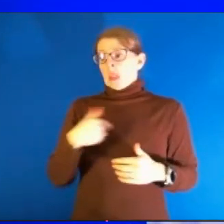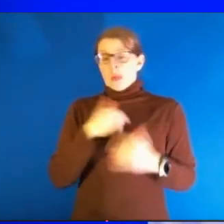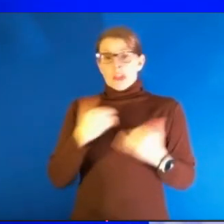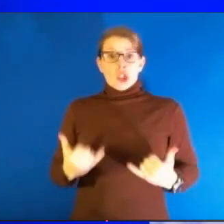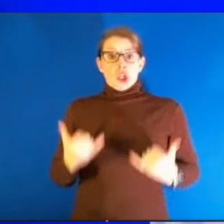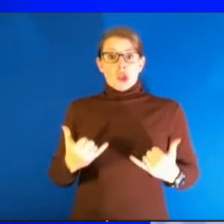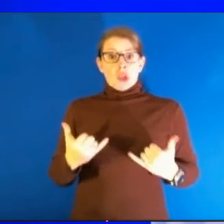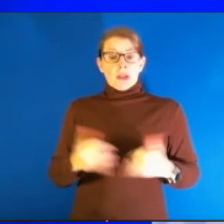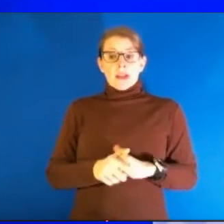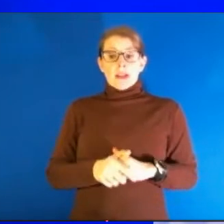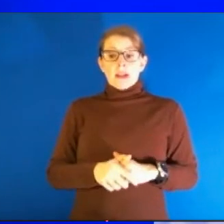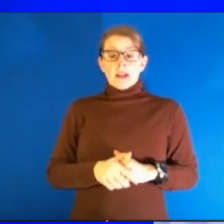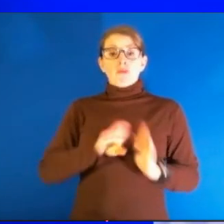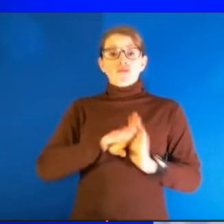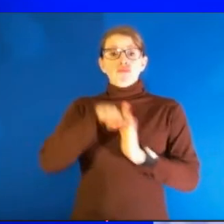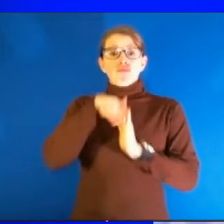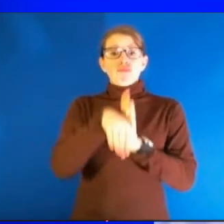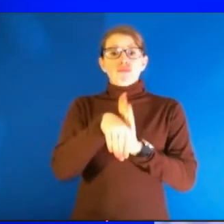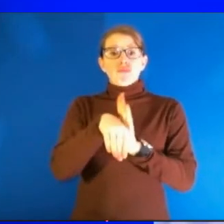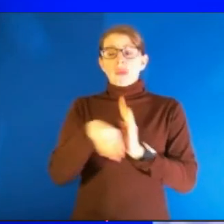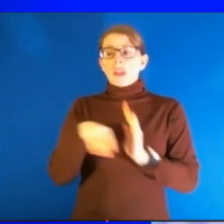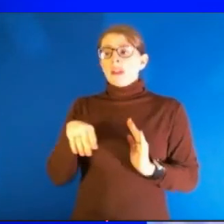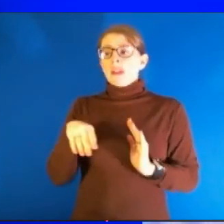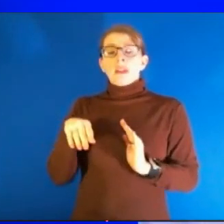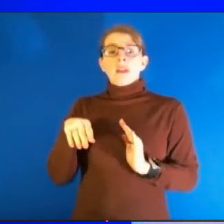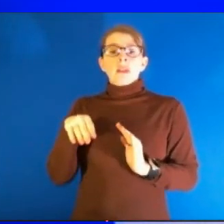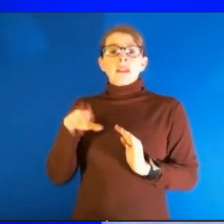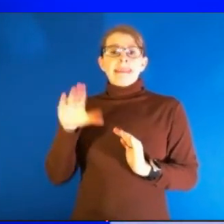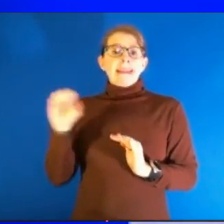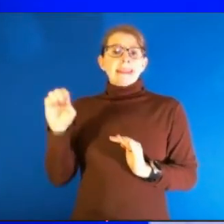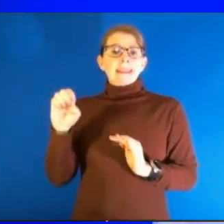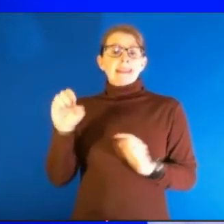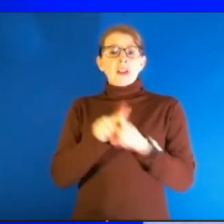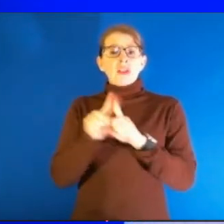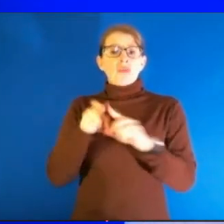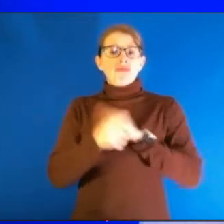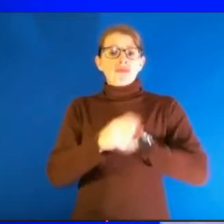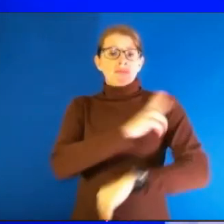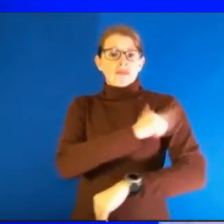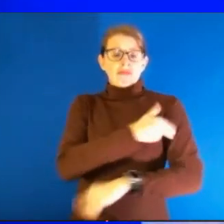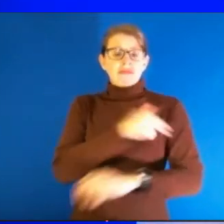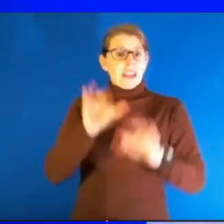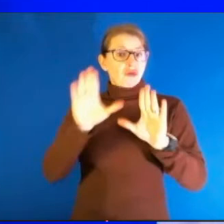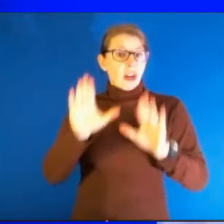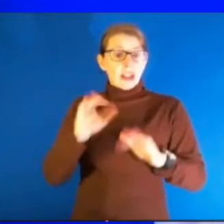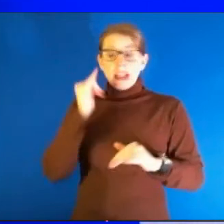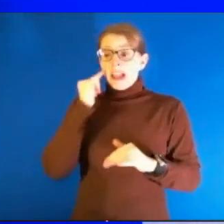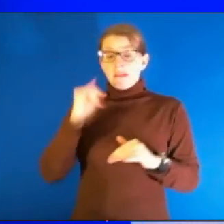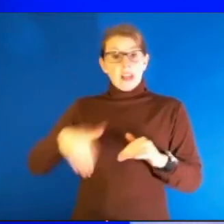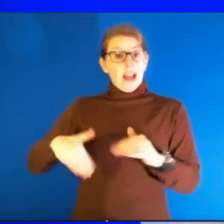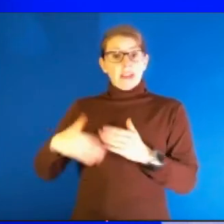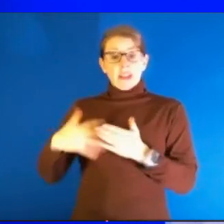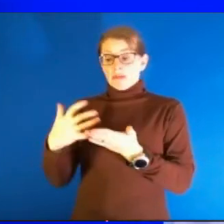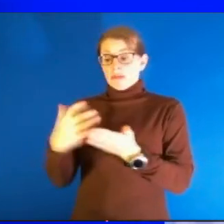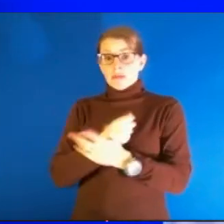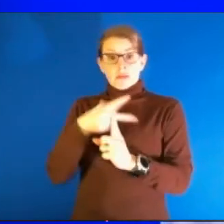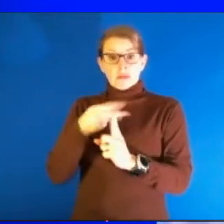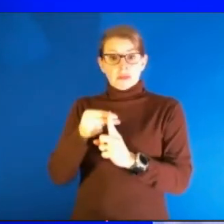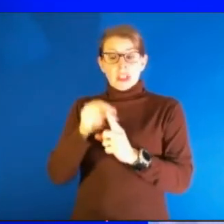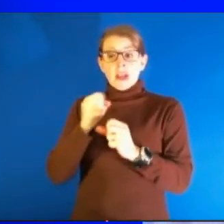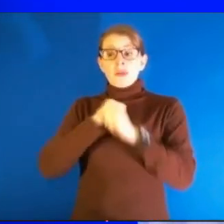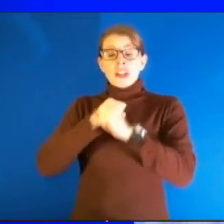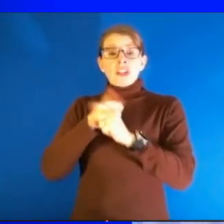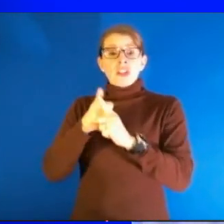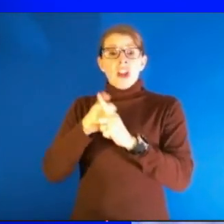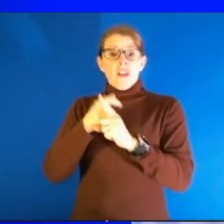in the downtrend of cases and hospitalizations, and that's great. If you haven't gotten vaccinated, protect yourself for the future. Please go get